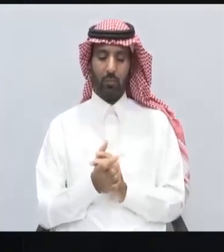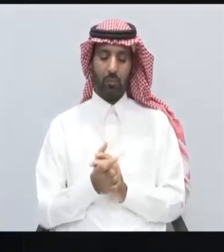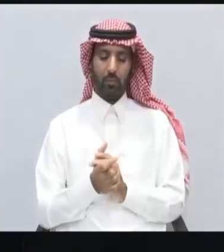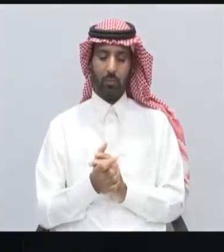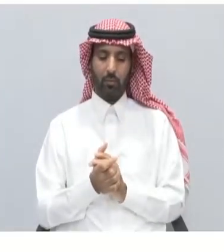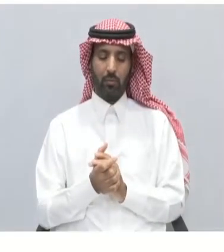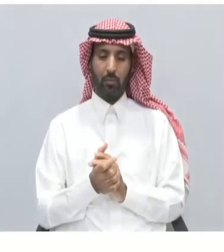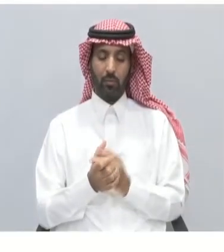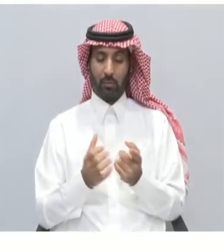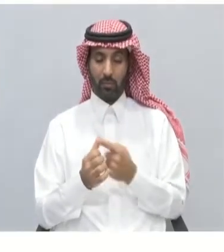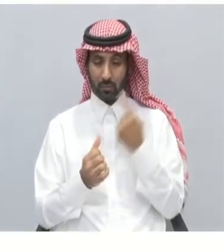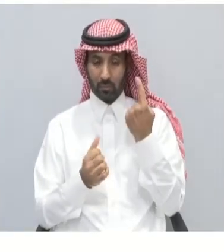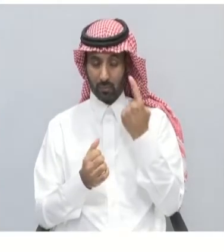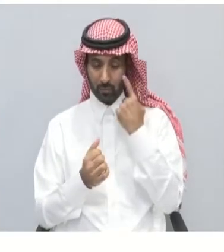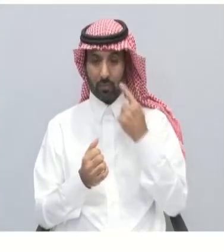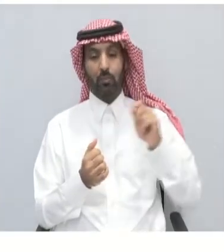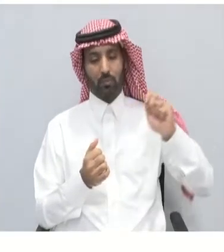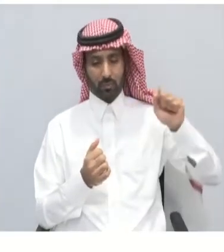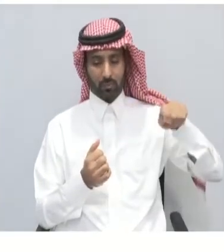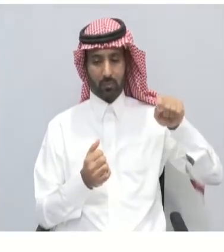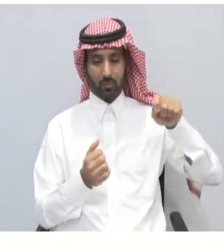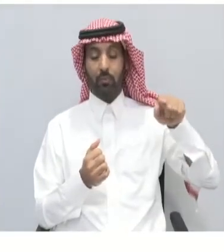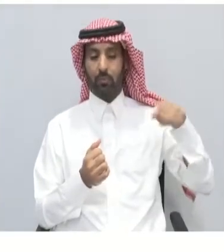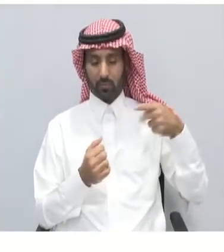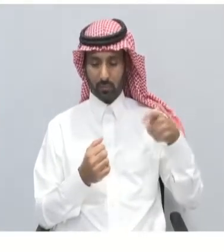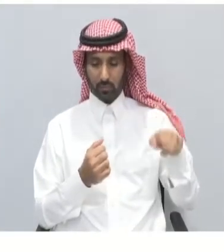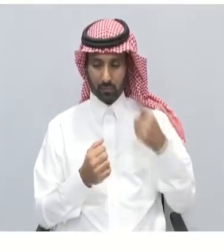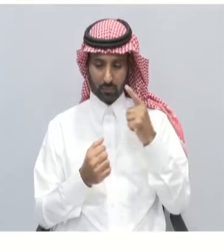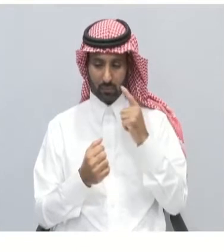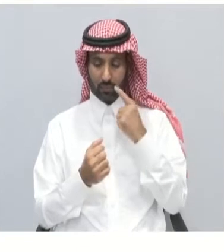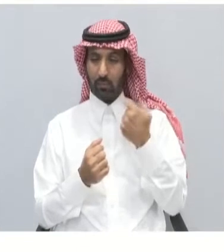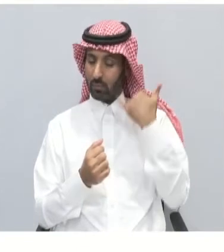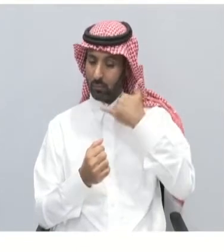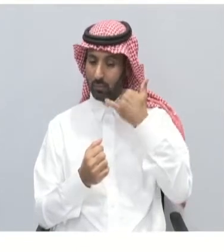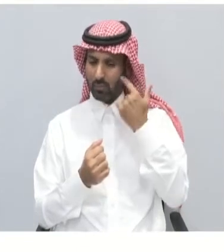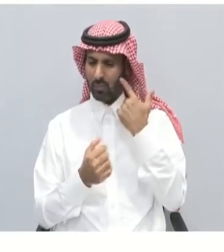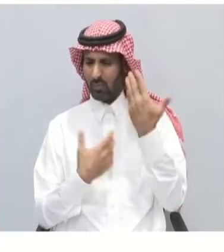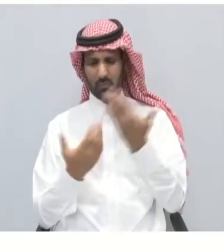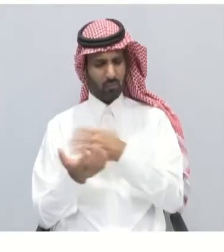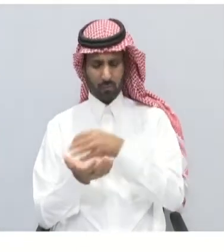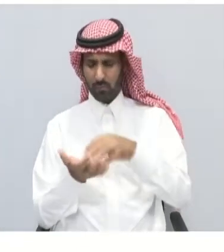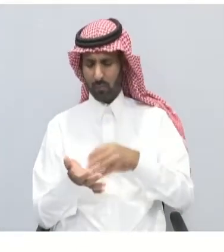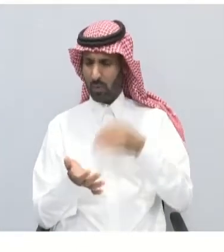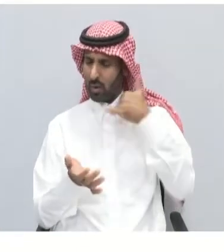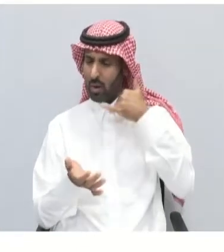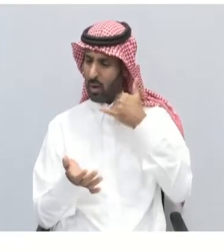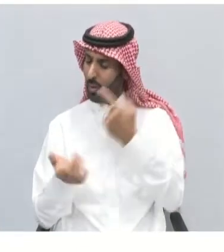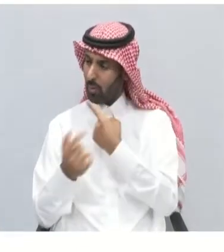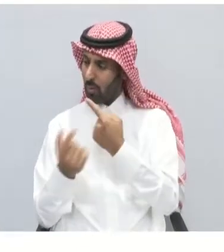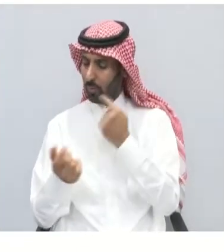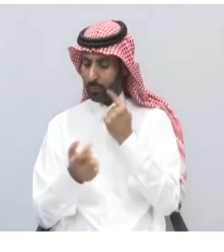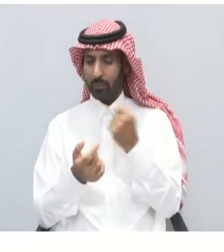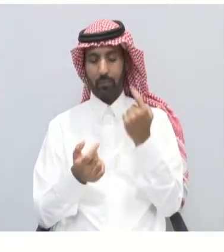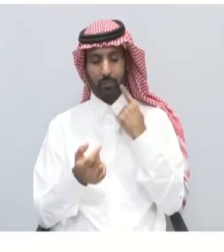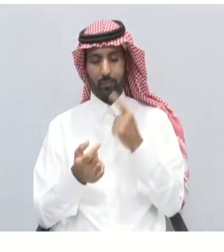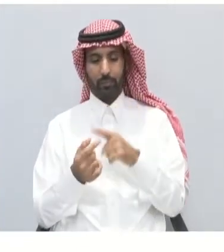answers together. So for the first phrase, it's true. People talking on cell phones in public places. Someone wrote